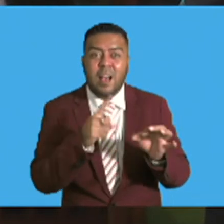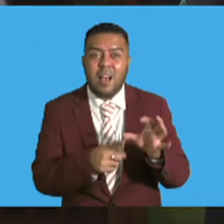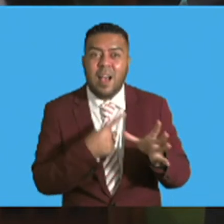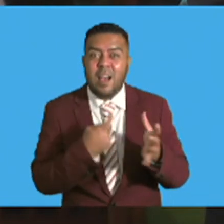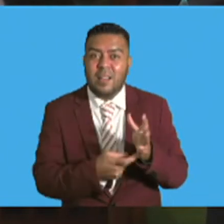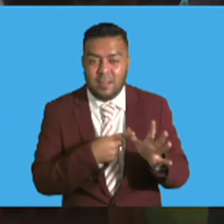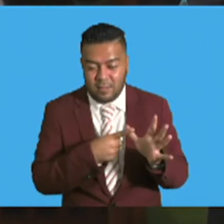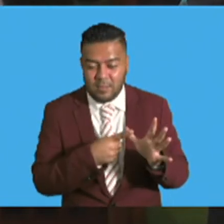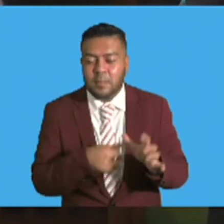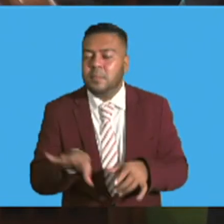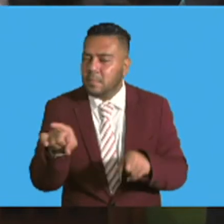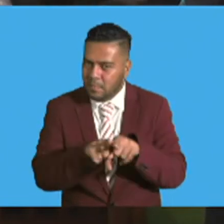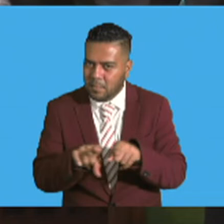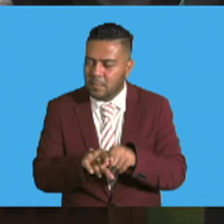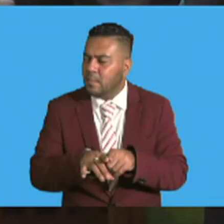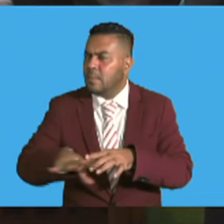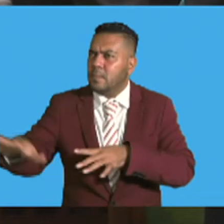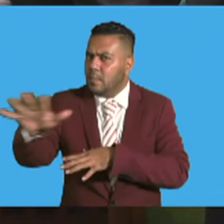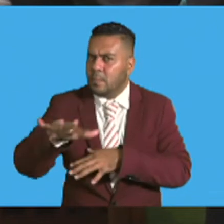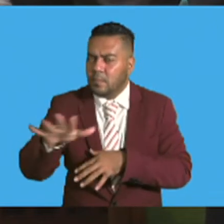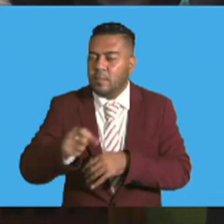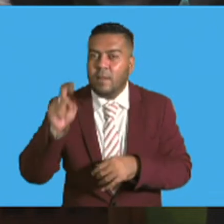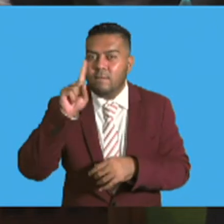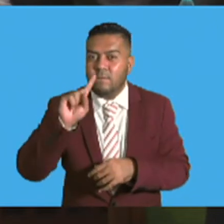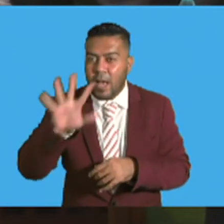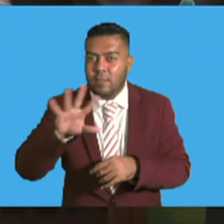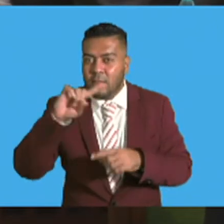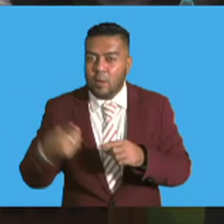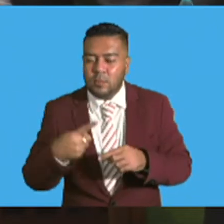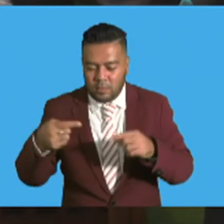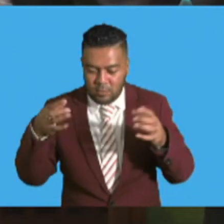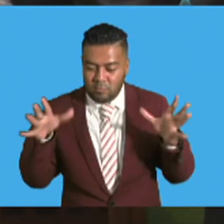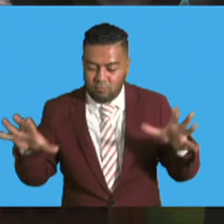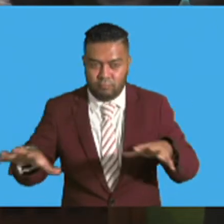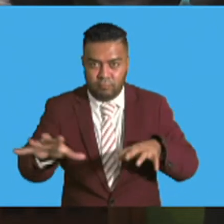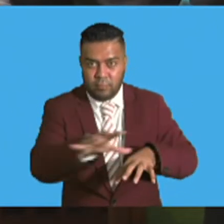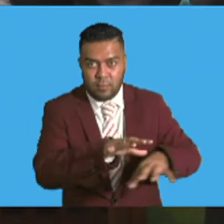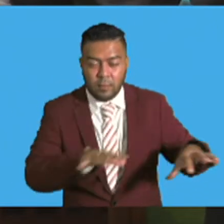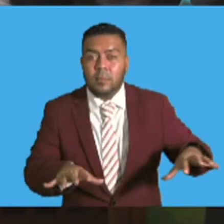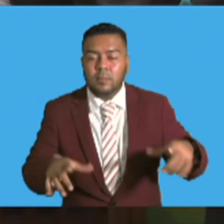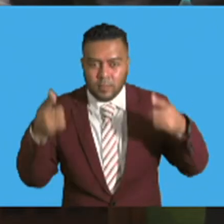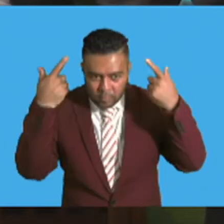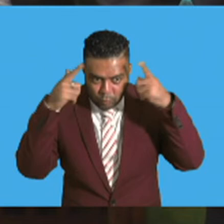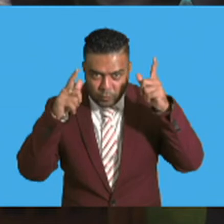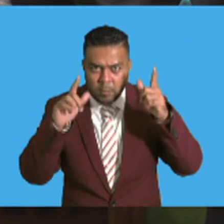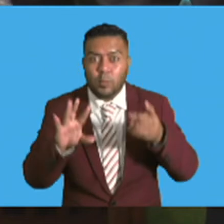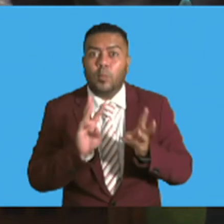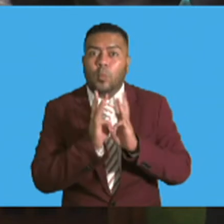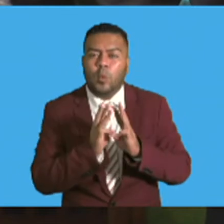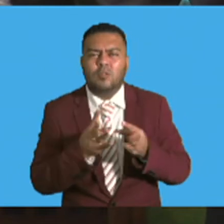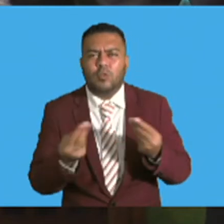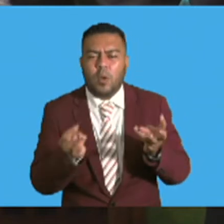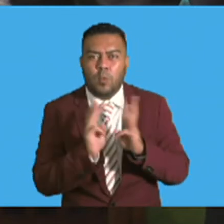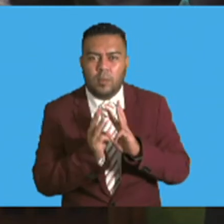have got 5,000 heads of beef cattle. And in the past, during drought, we lost a lot of those cattle